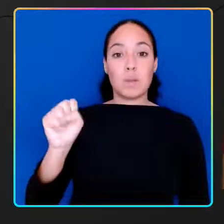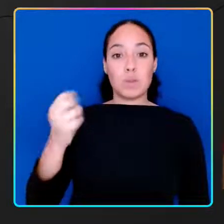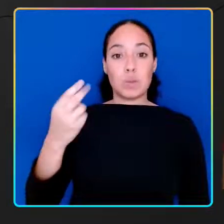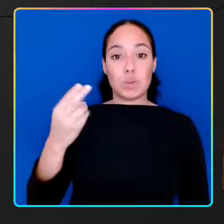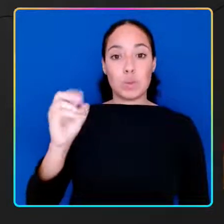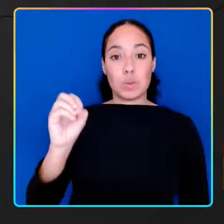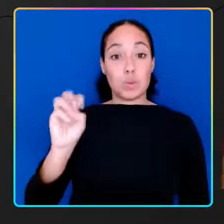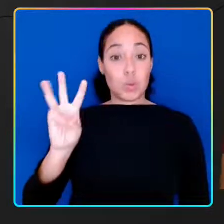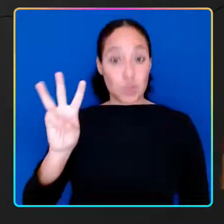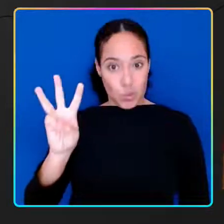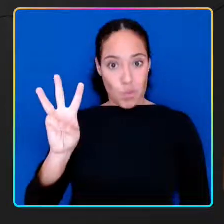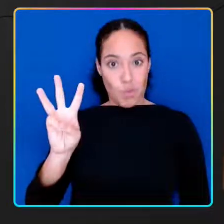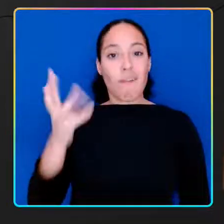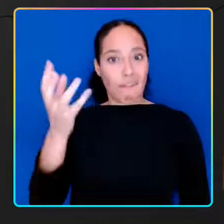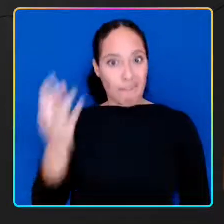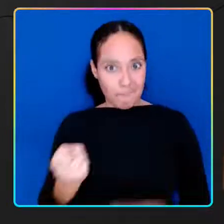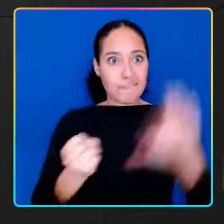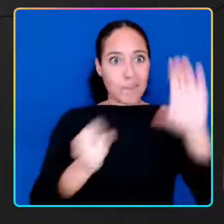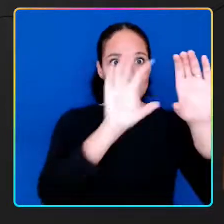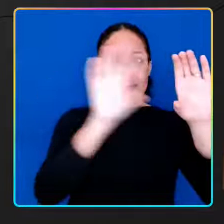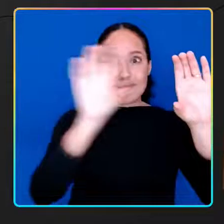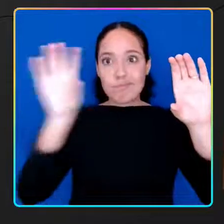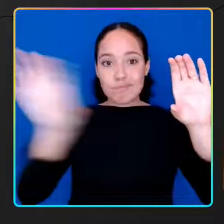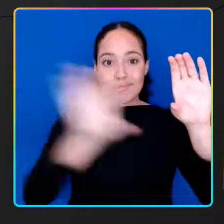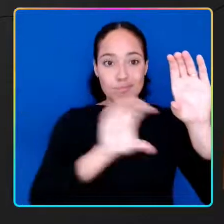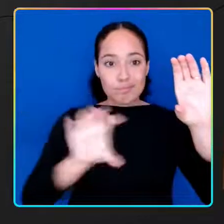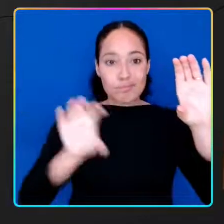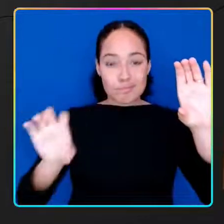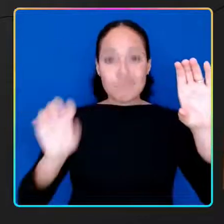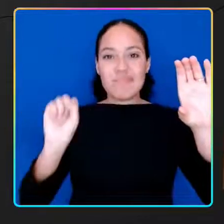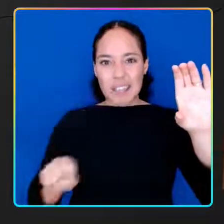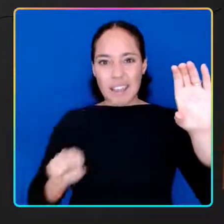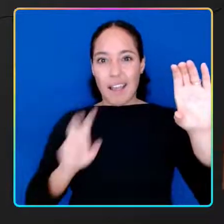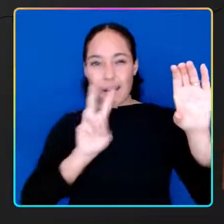So let's get started and invite Matthew to the screen.